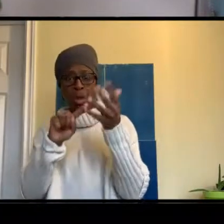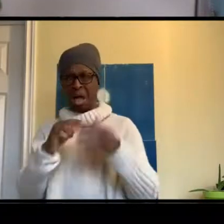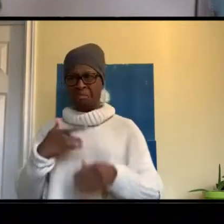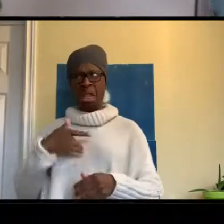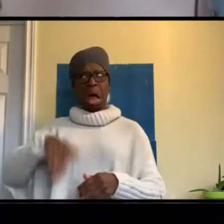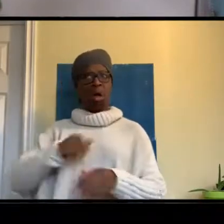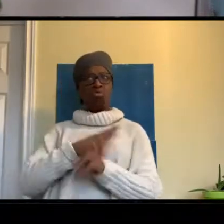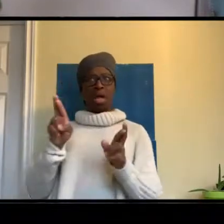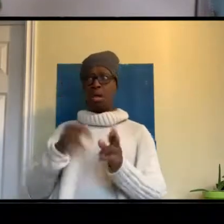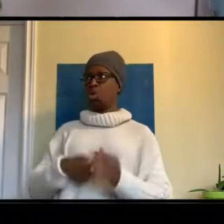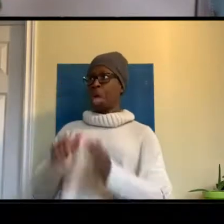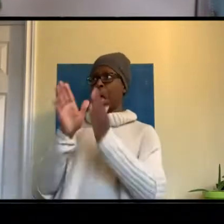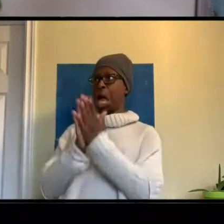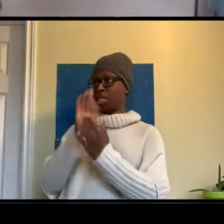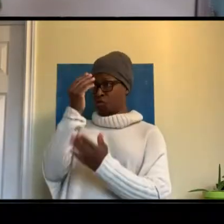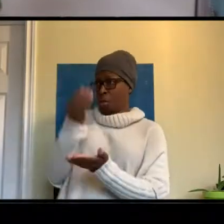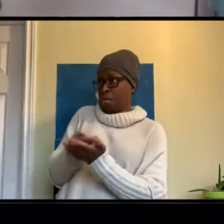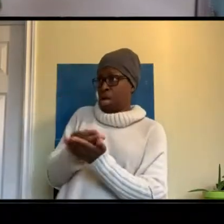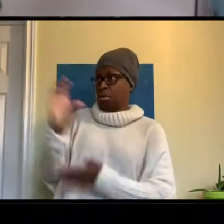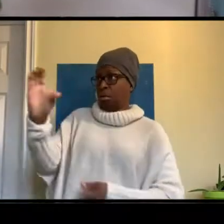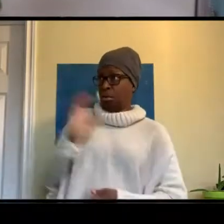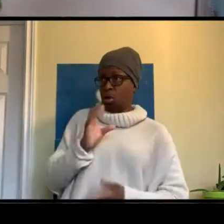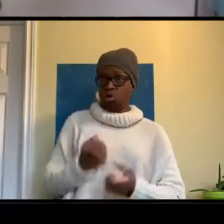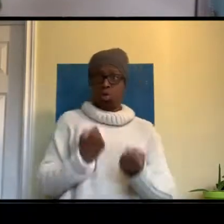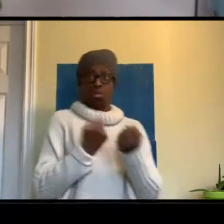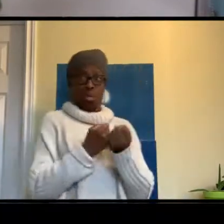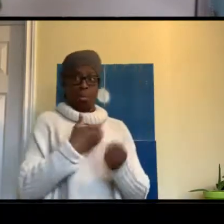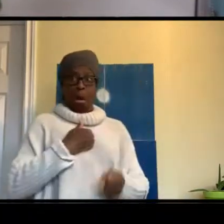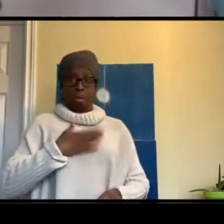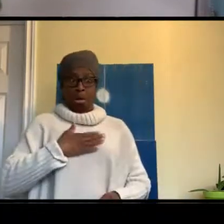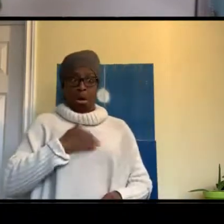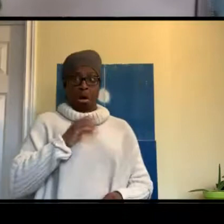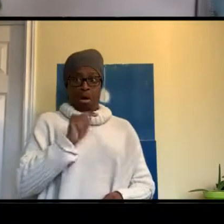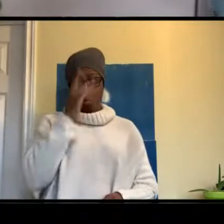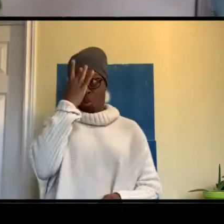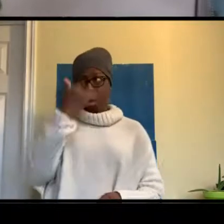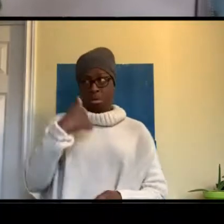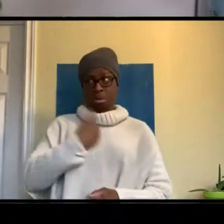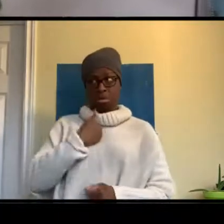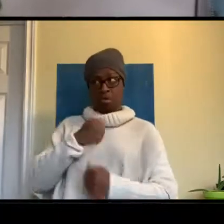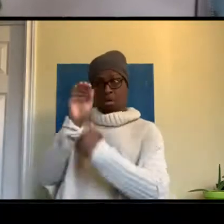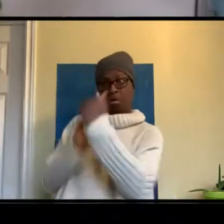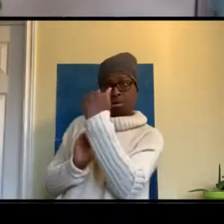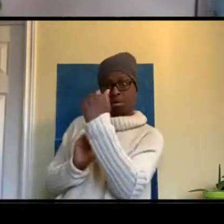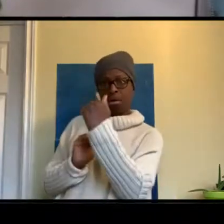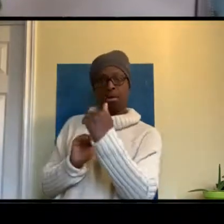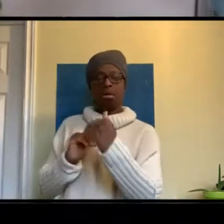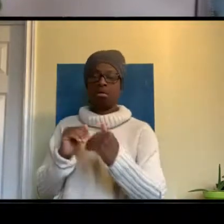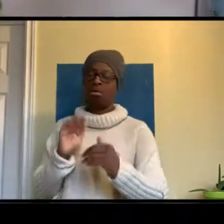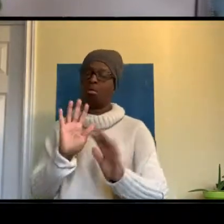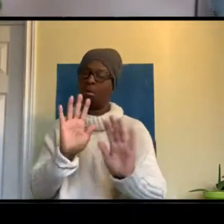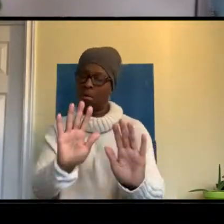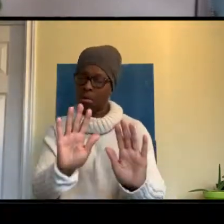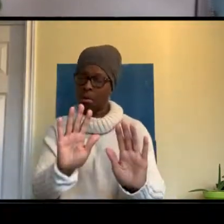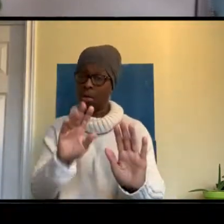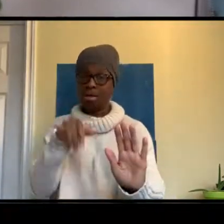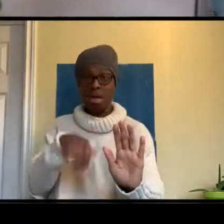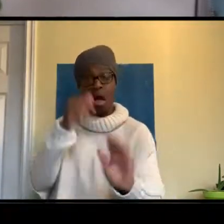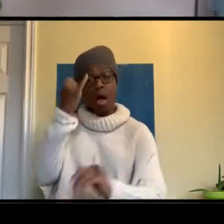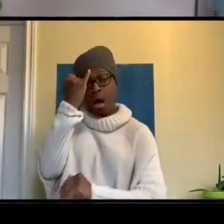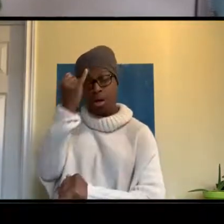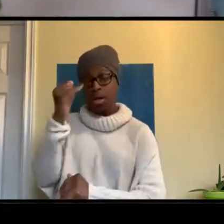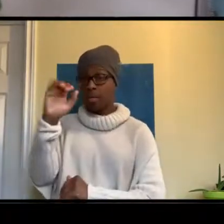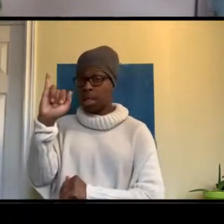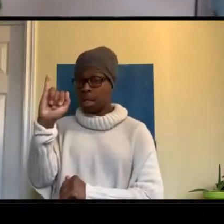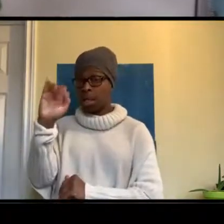think, I mean, I don't want to speak for you, Heidi, but I think what I'd like to tell people is that that's not true. You should write grants. You should